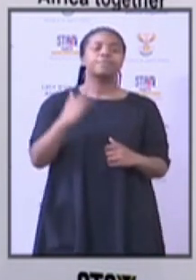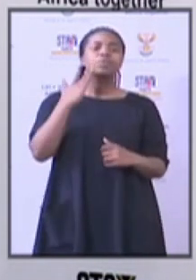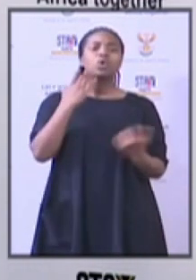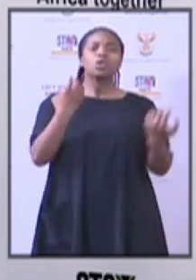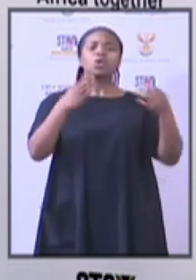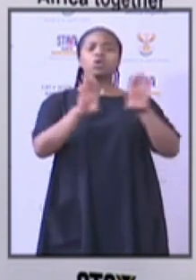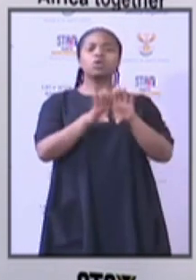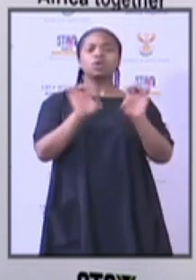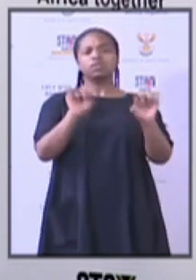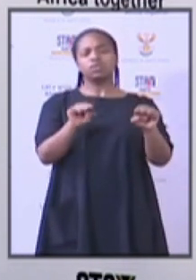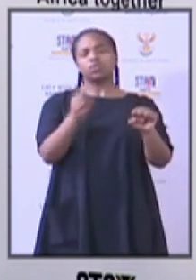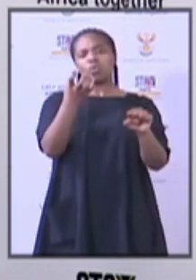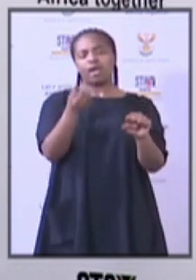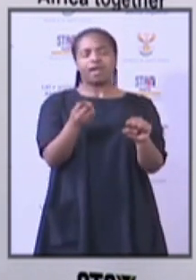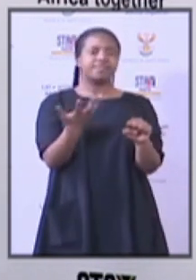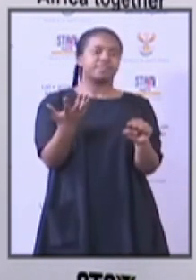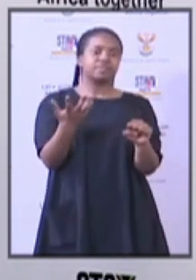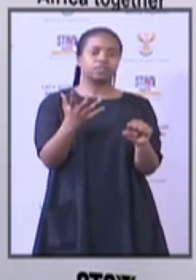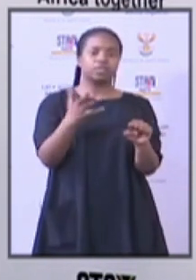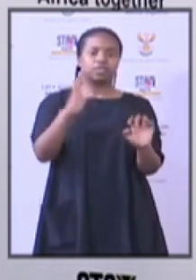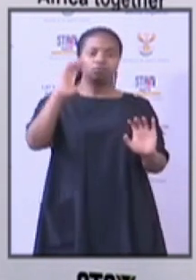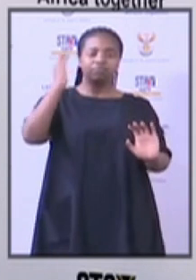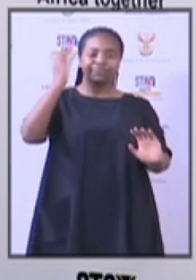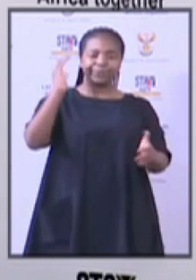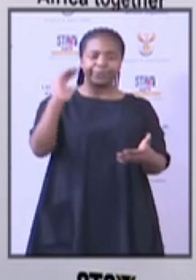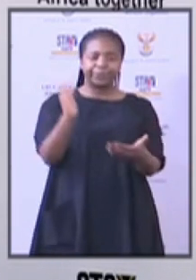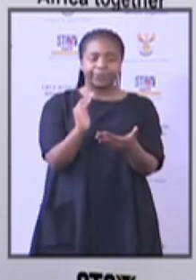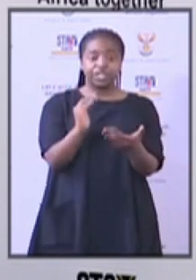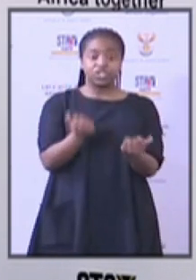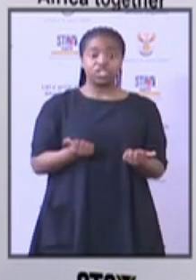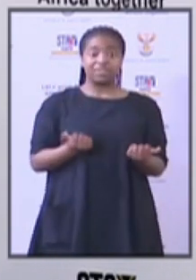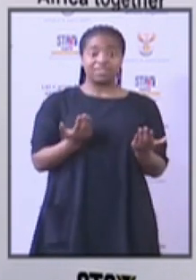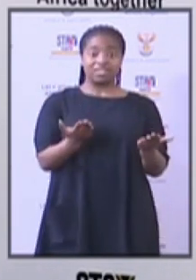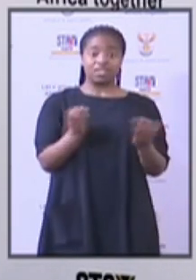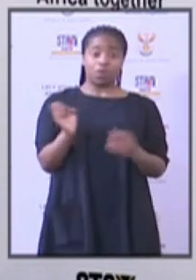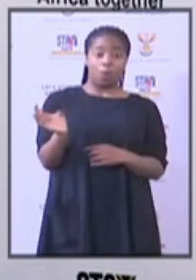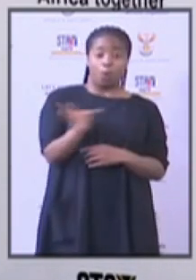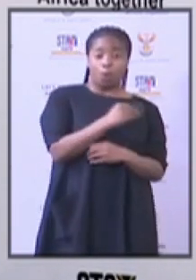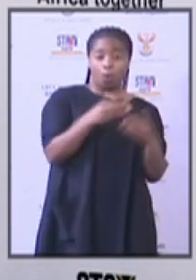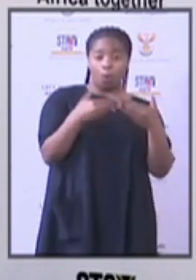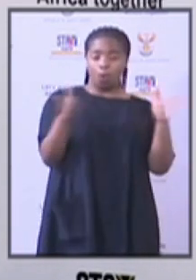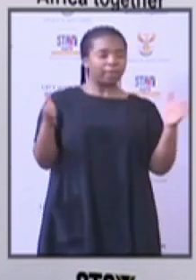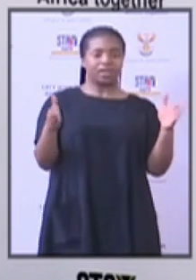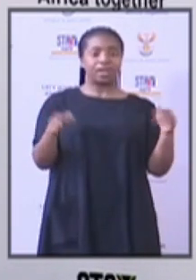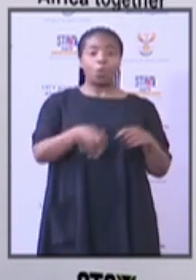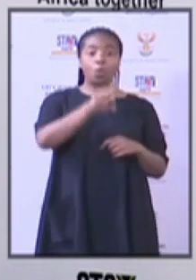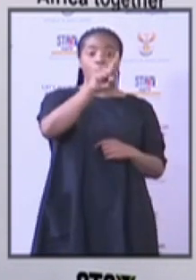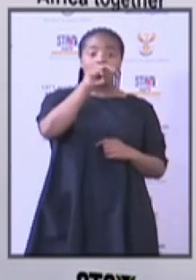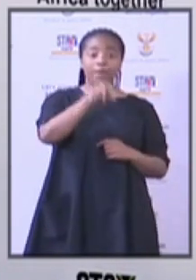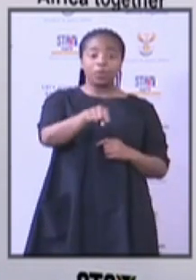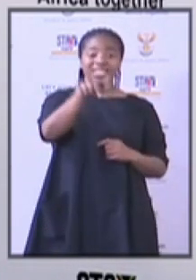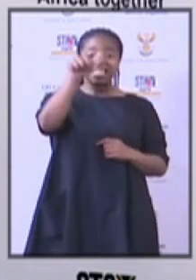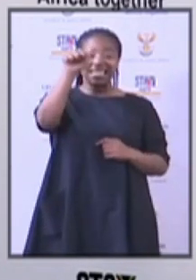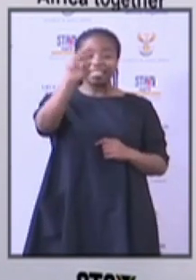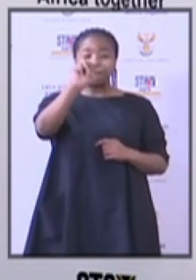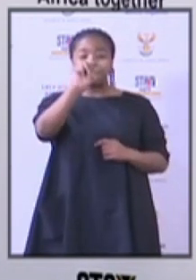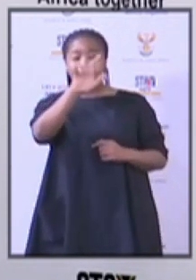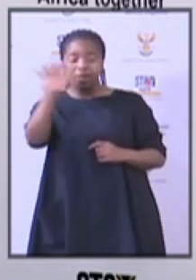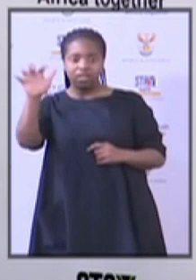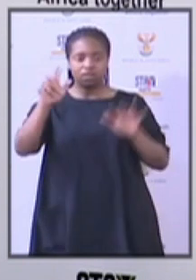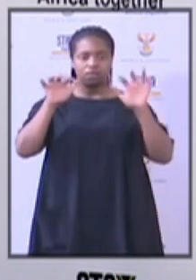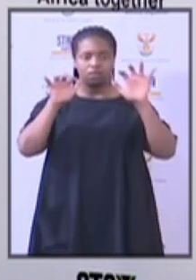we have markedly reduced the services we could offer, still 1.6 million